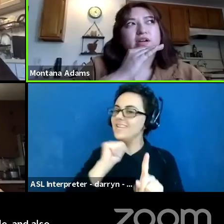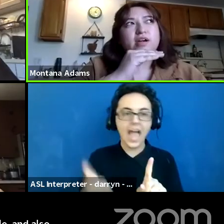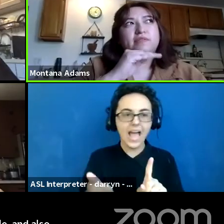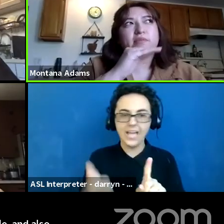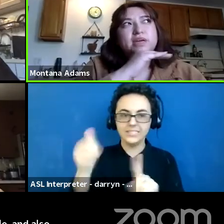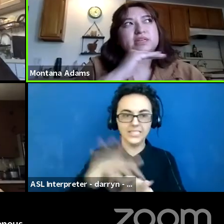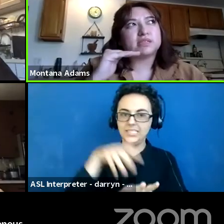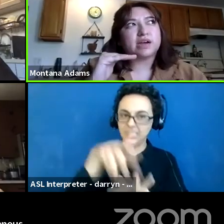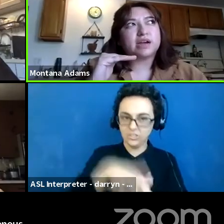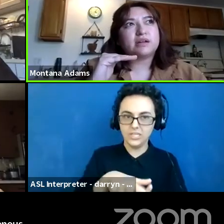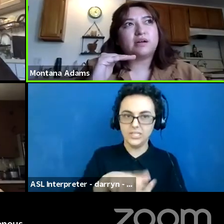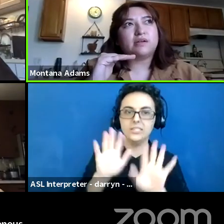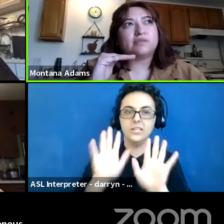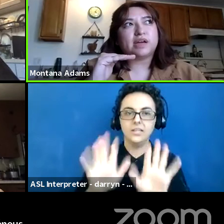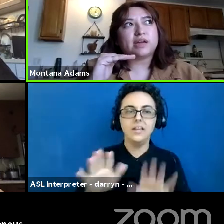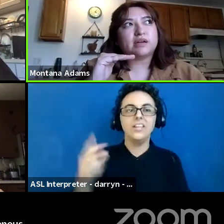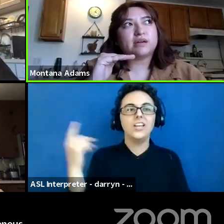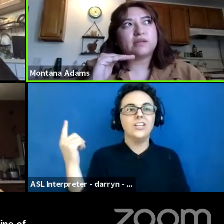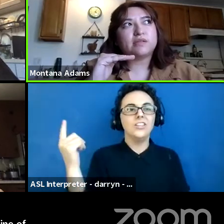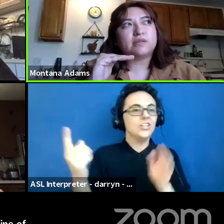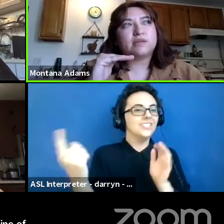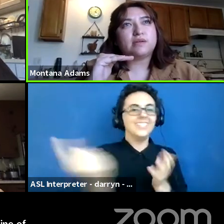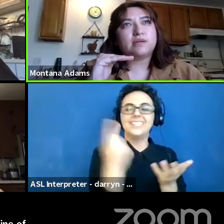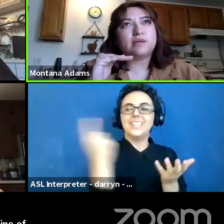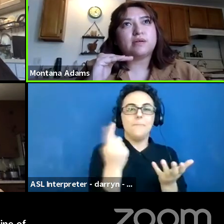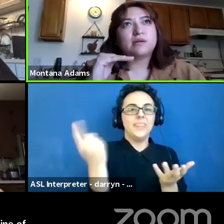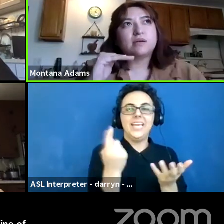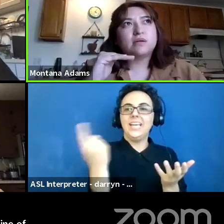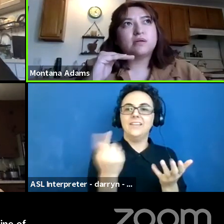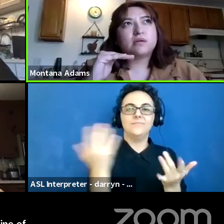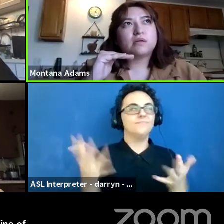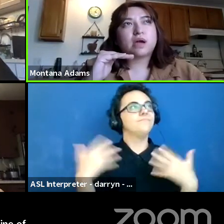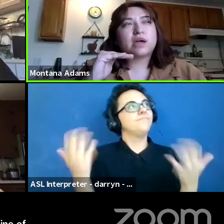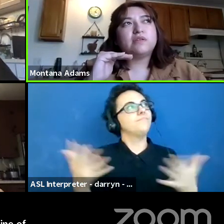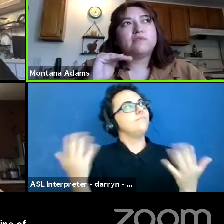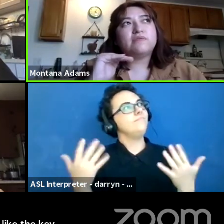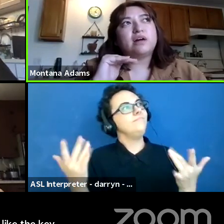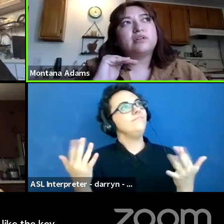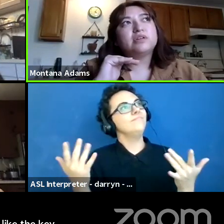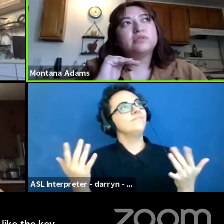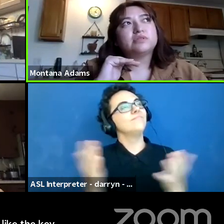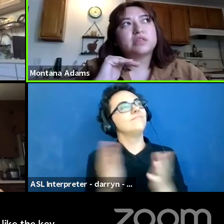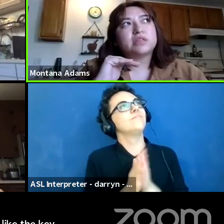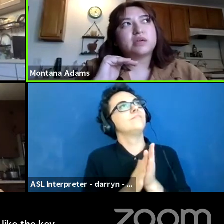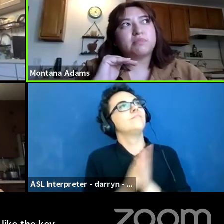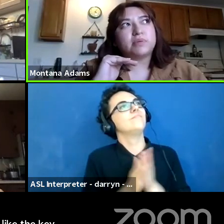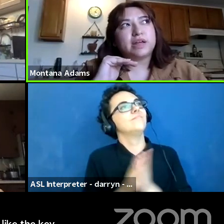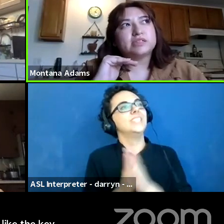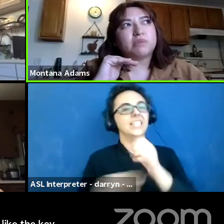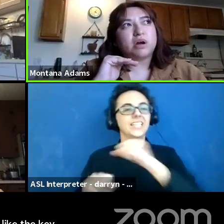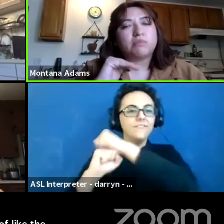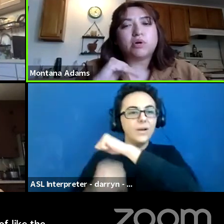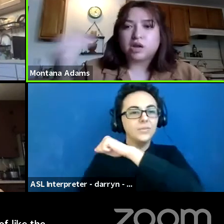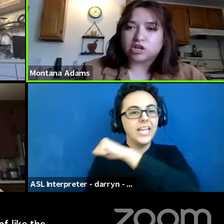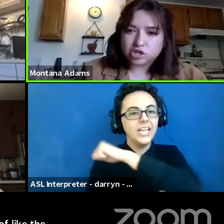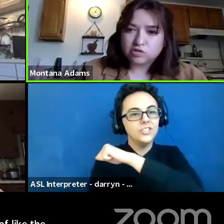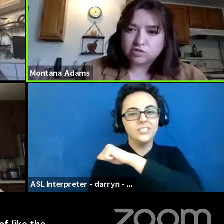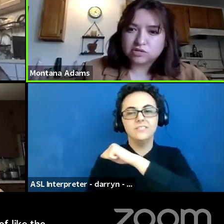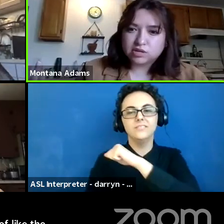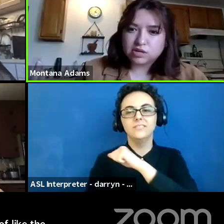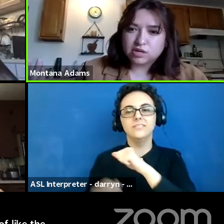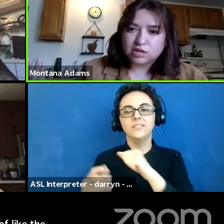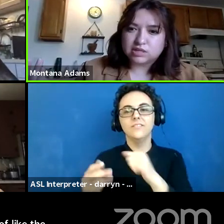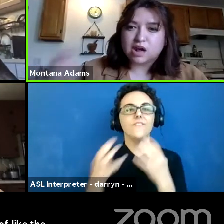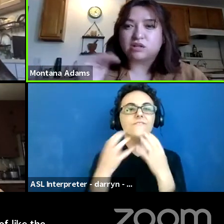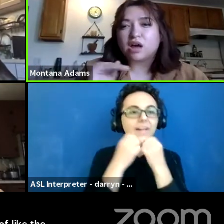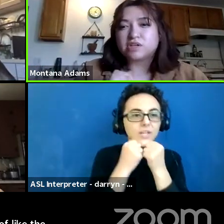very at the baseline of like the kind of values that they place upon putting on